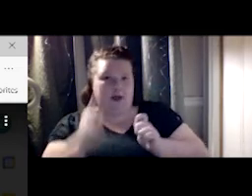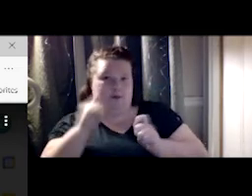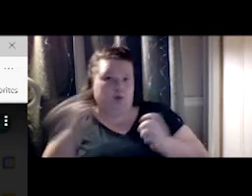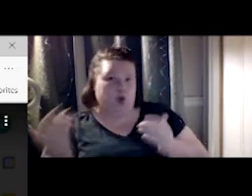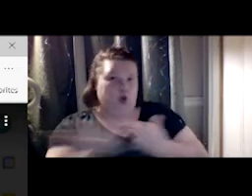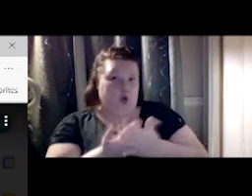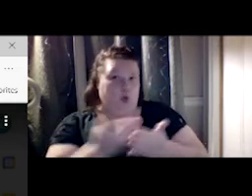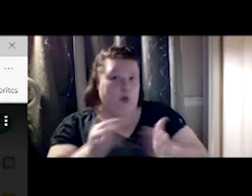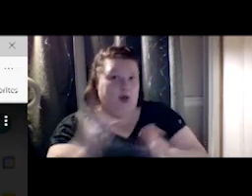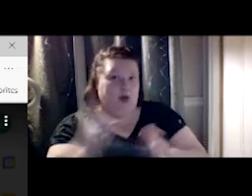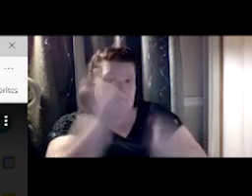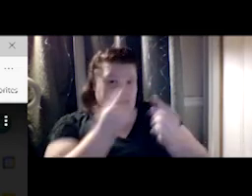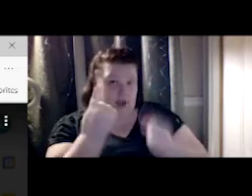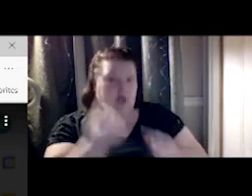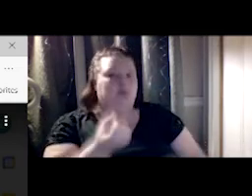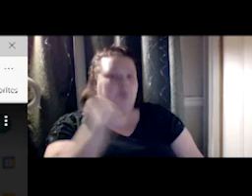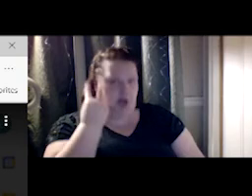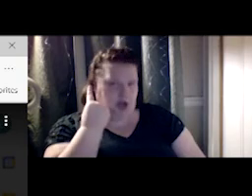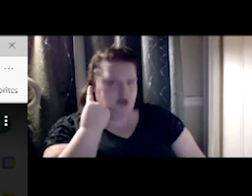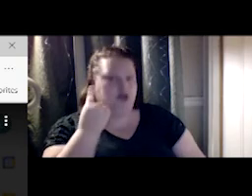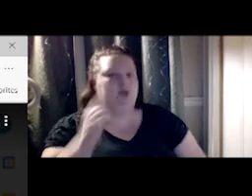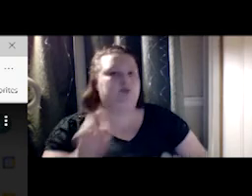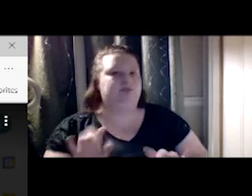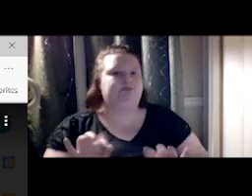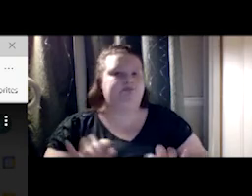of thinking.